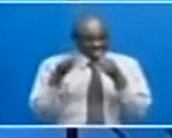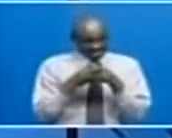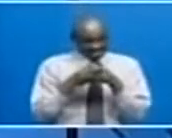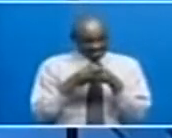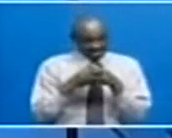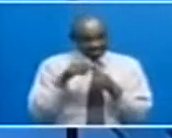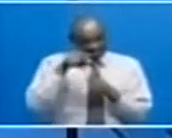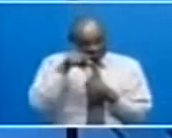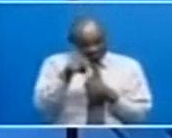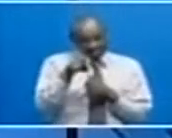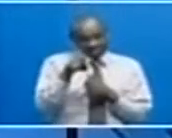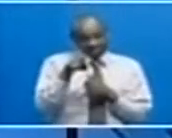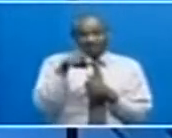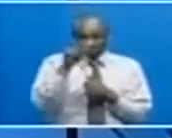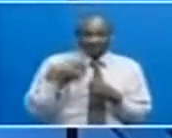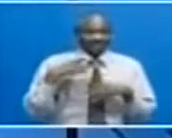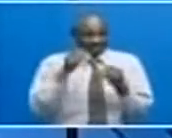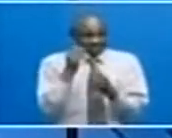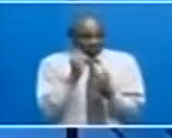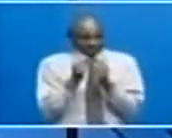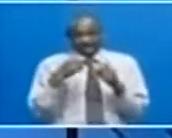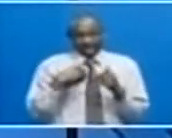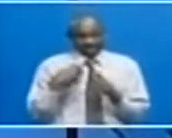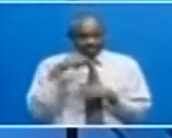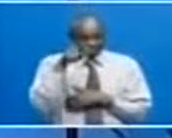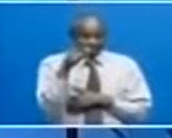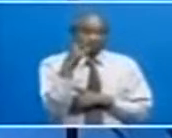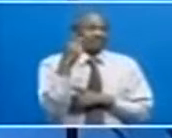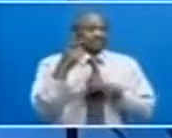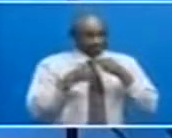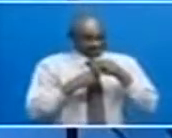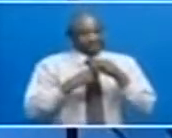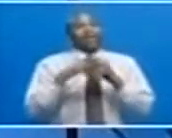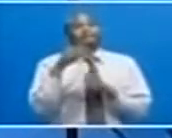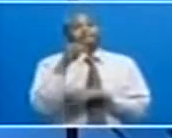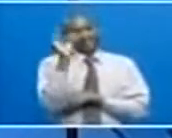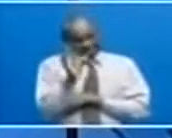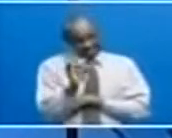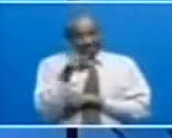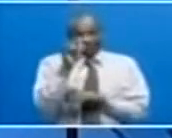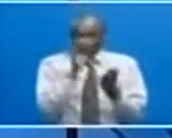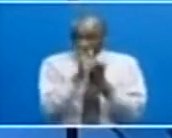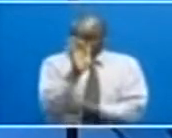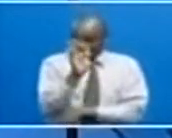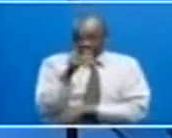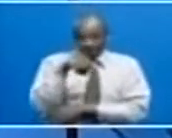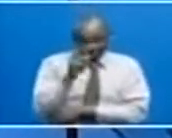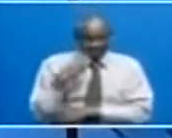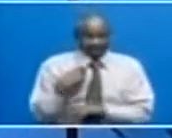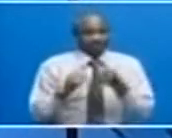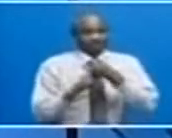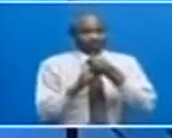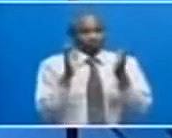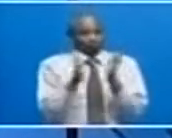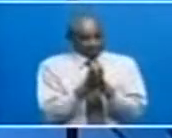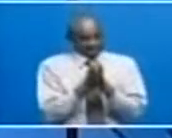supported by growth in interest income, which rose by 26% to 4 billion shillings. And the bank's performance was also supported by